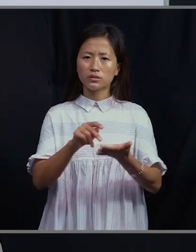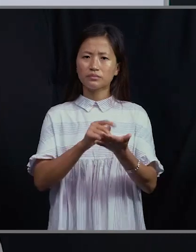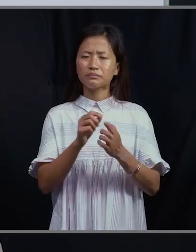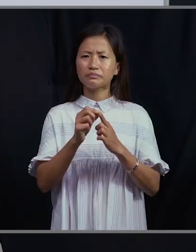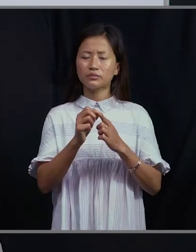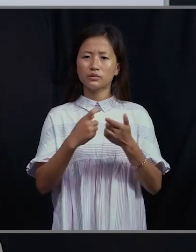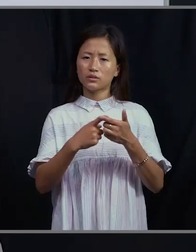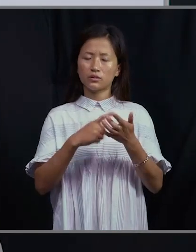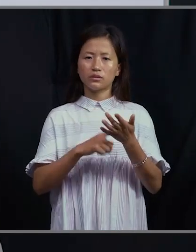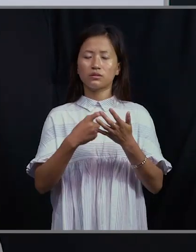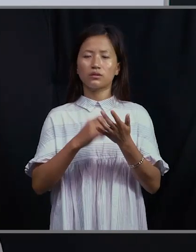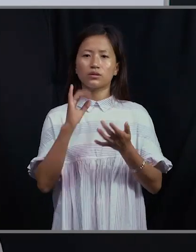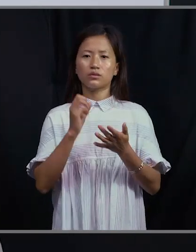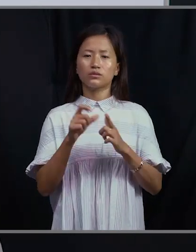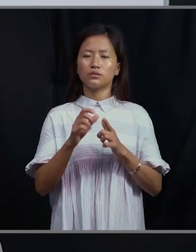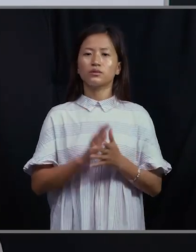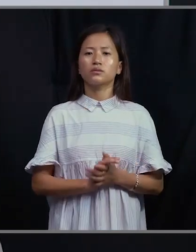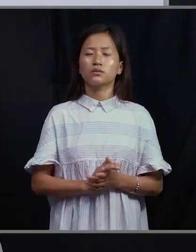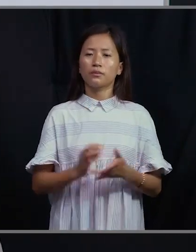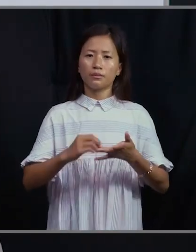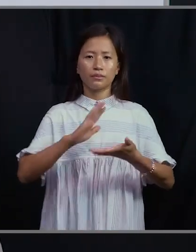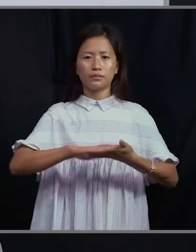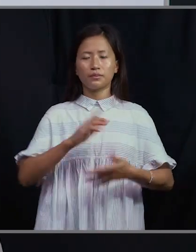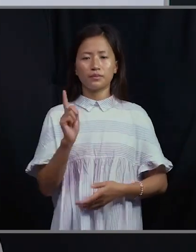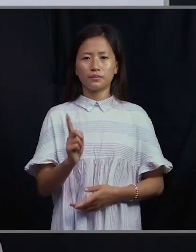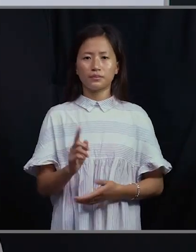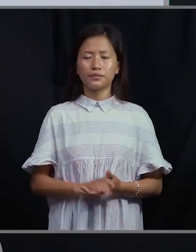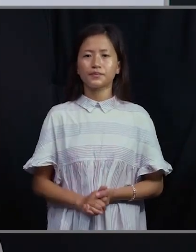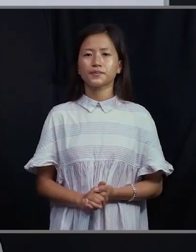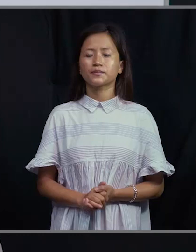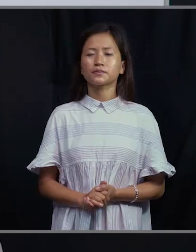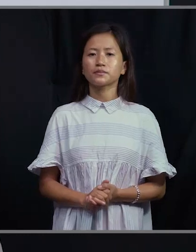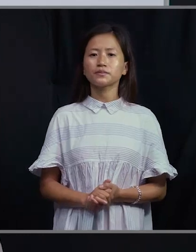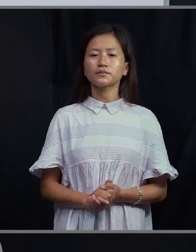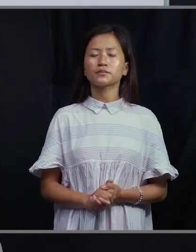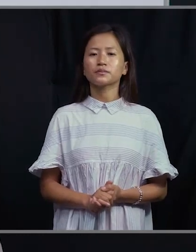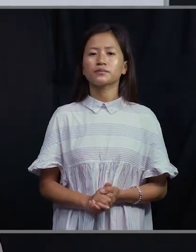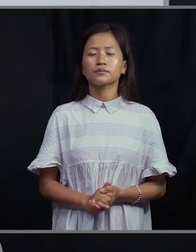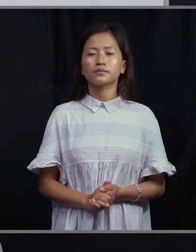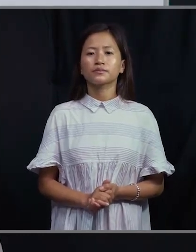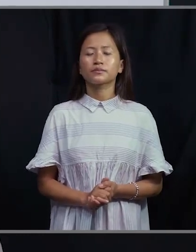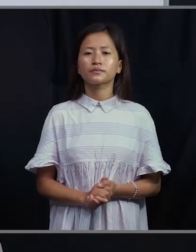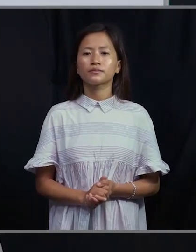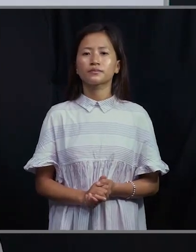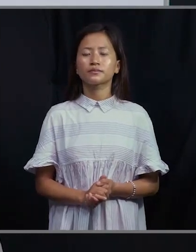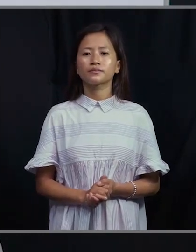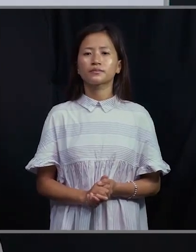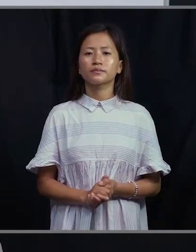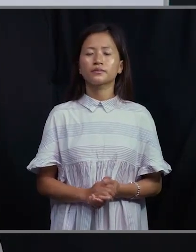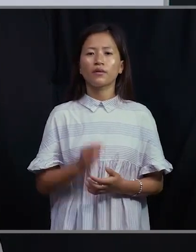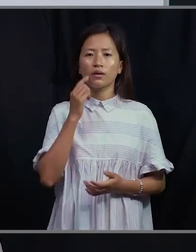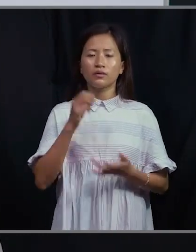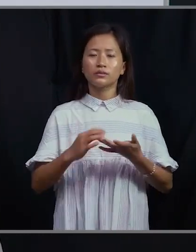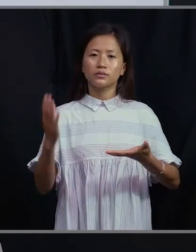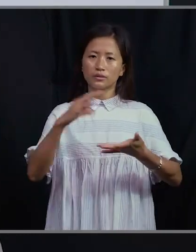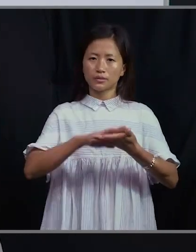where she should not get married. But before the immediate period gets over, if she gets married,